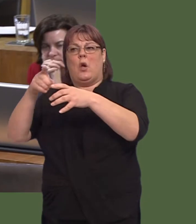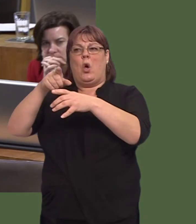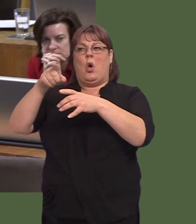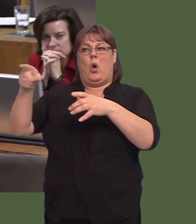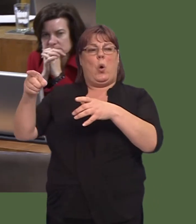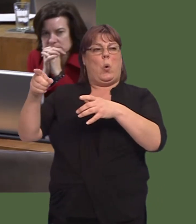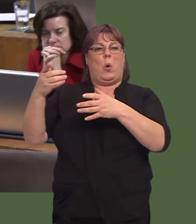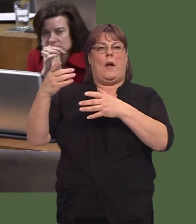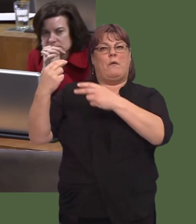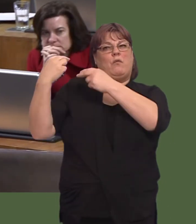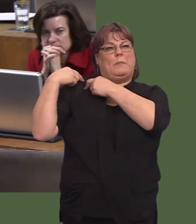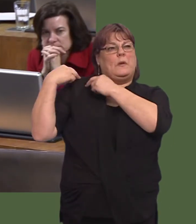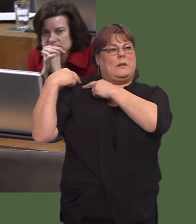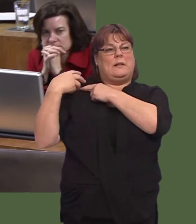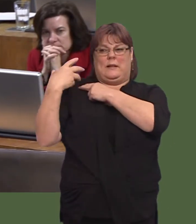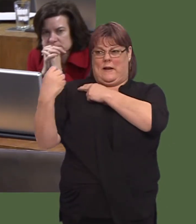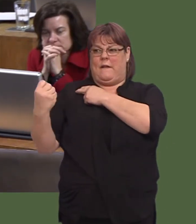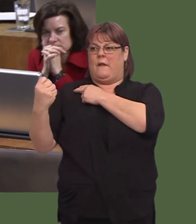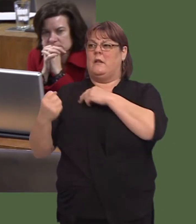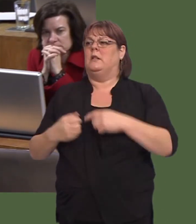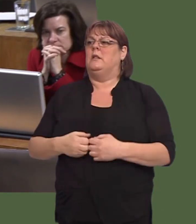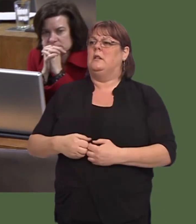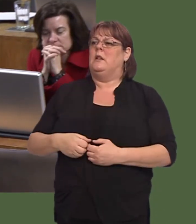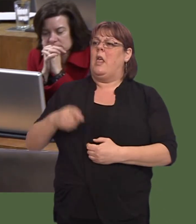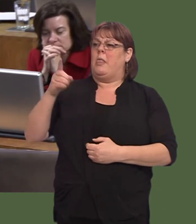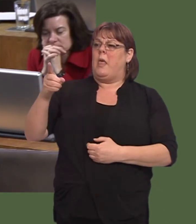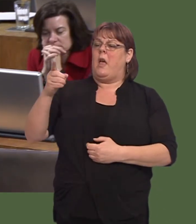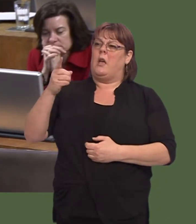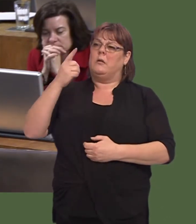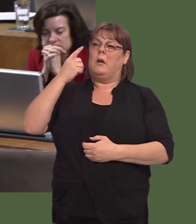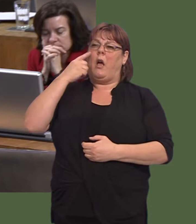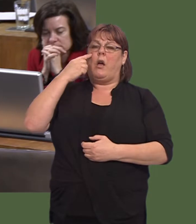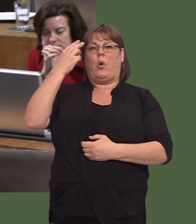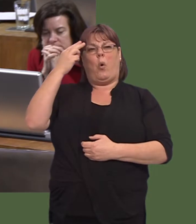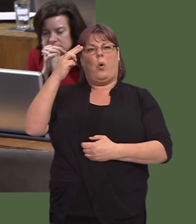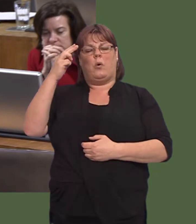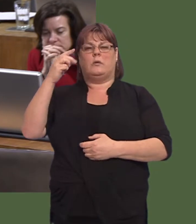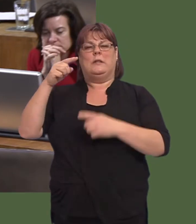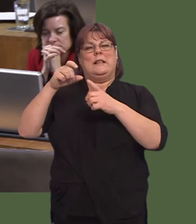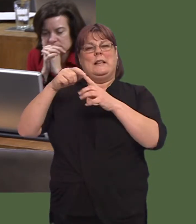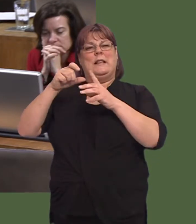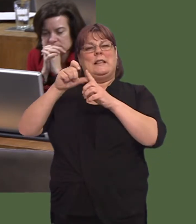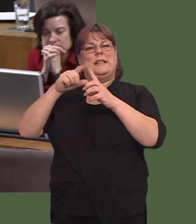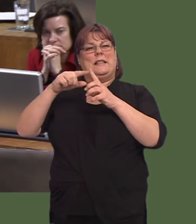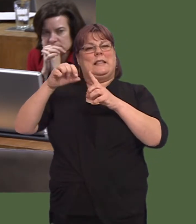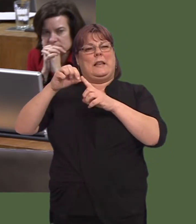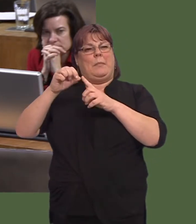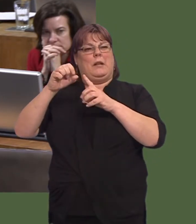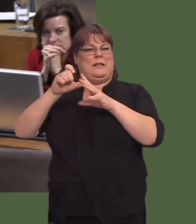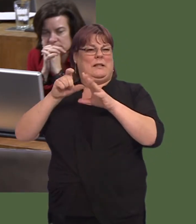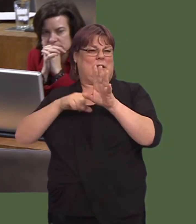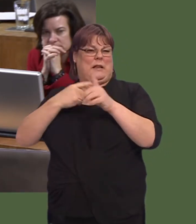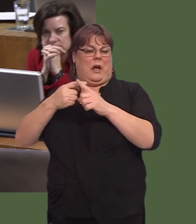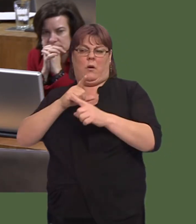reasons which escape me actually. But what they are looking to do is to see where there is a need, first